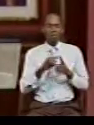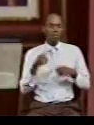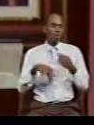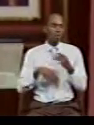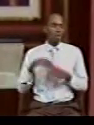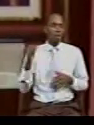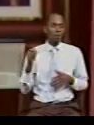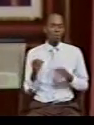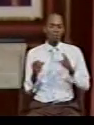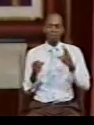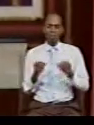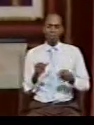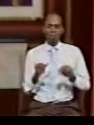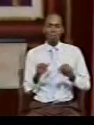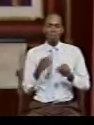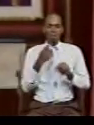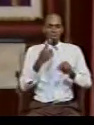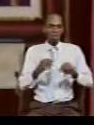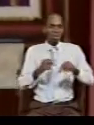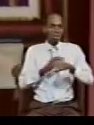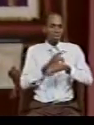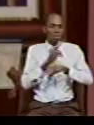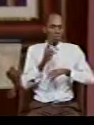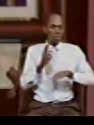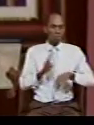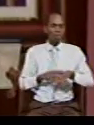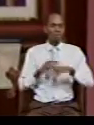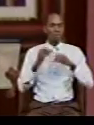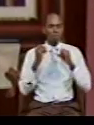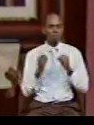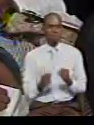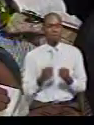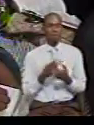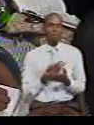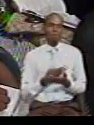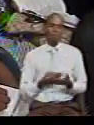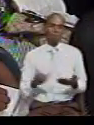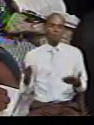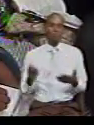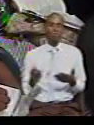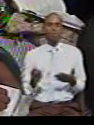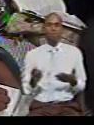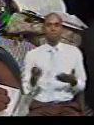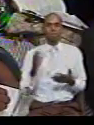natural power failed, but super. I said super.